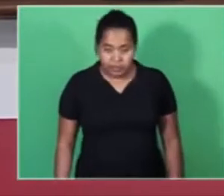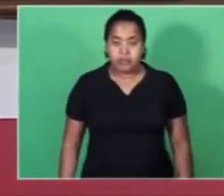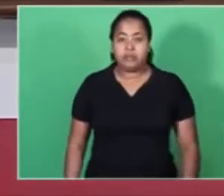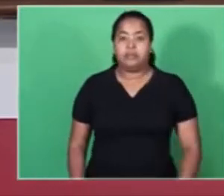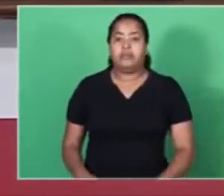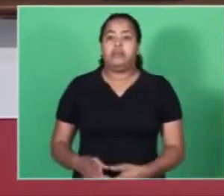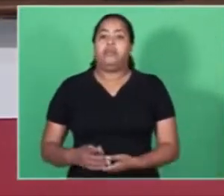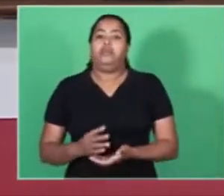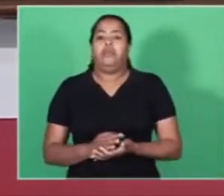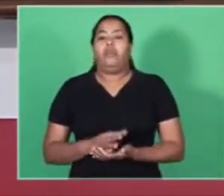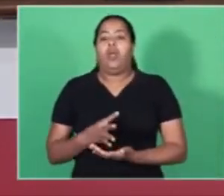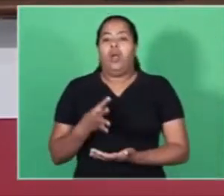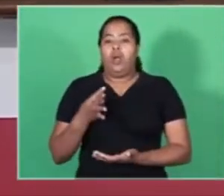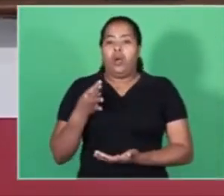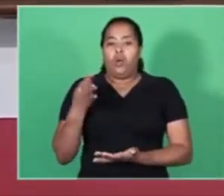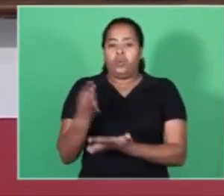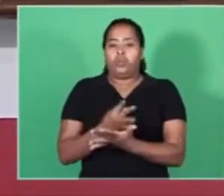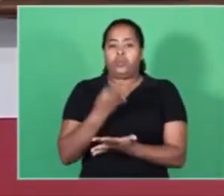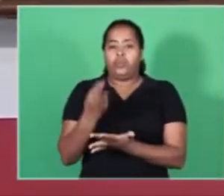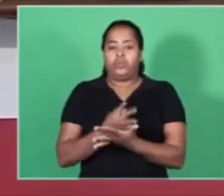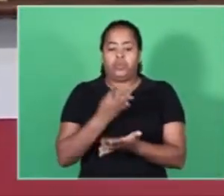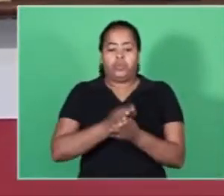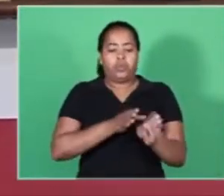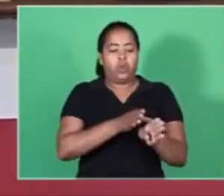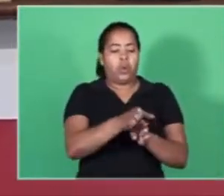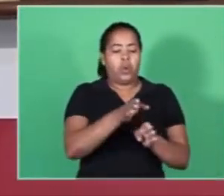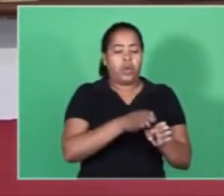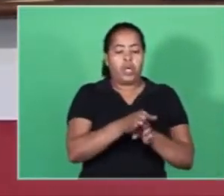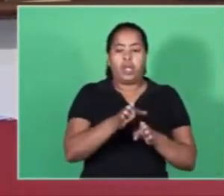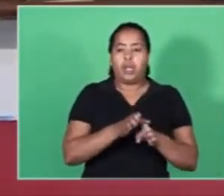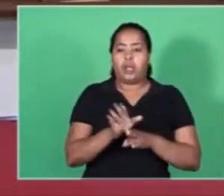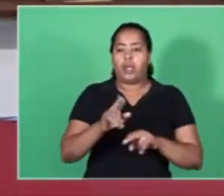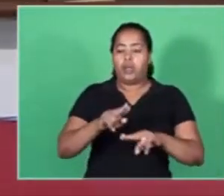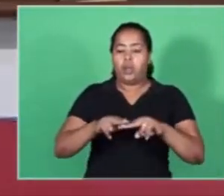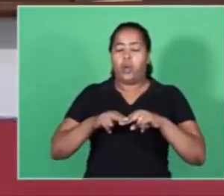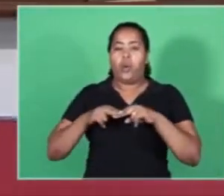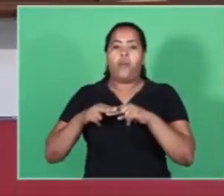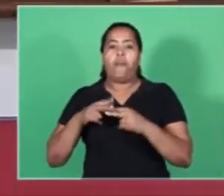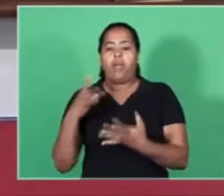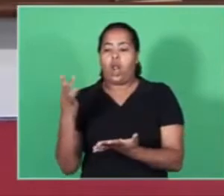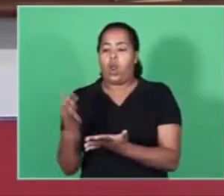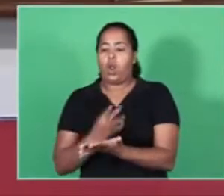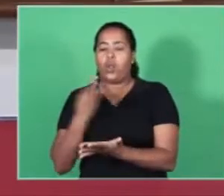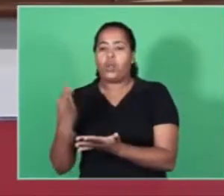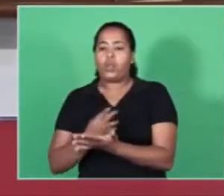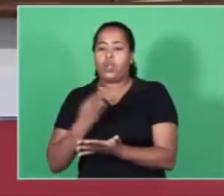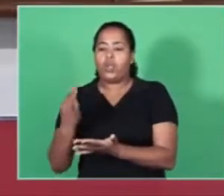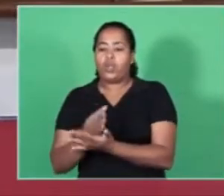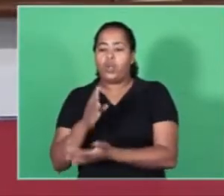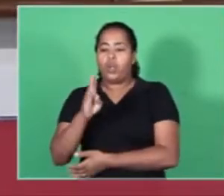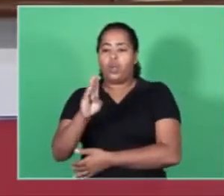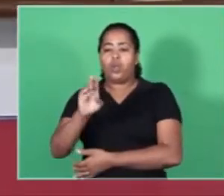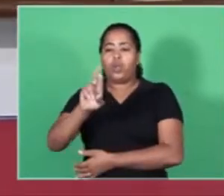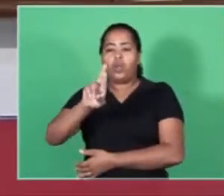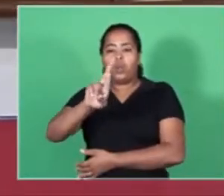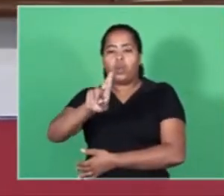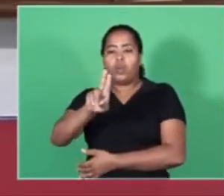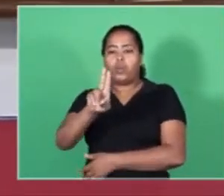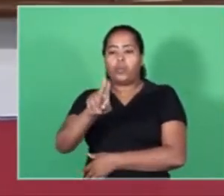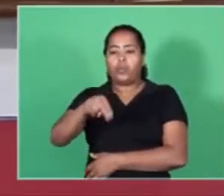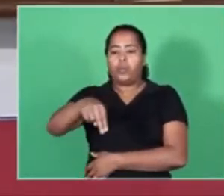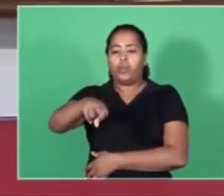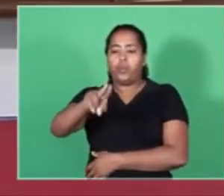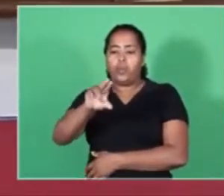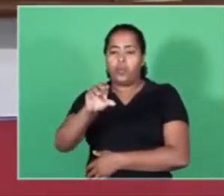Bauer. Bruno Bauer was a theologian. He was not a believer.